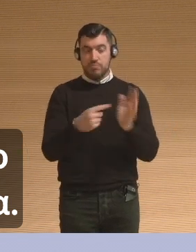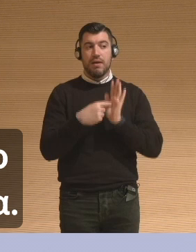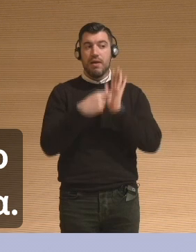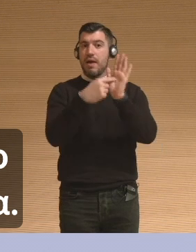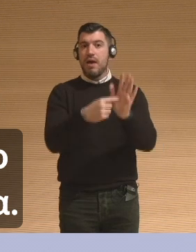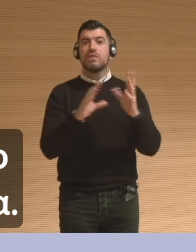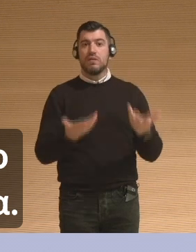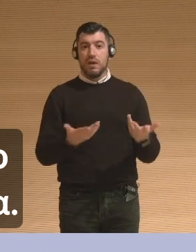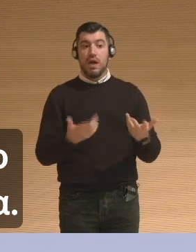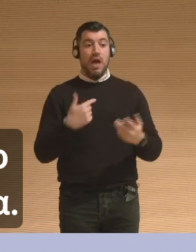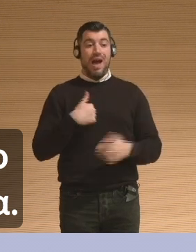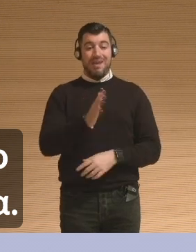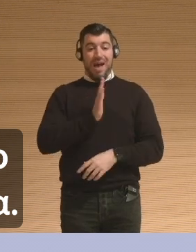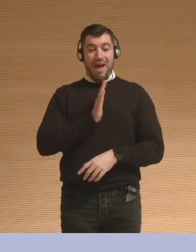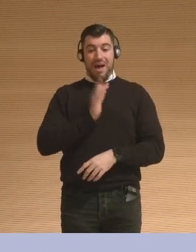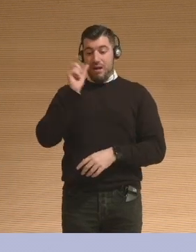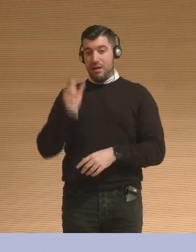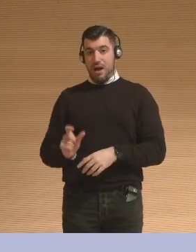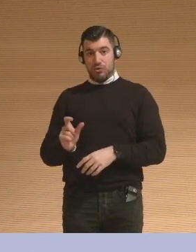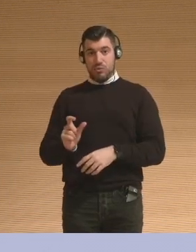we may receive on cognition.